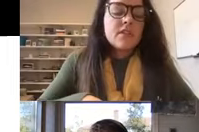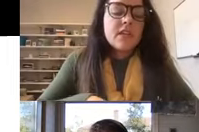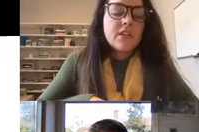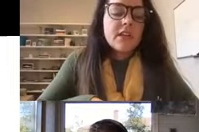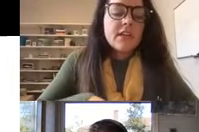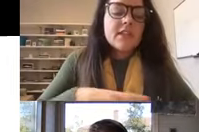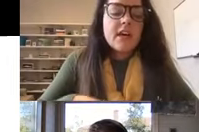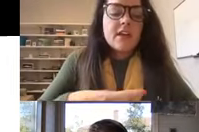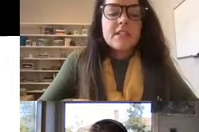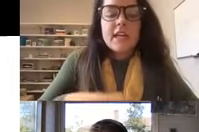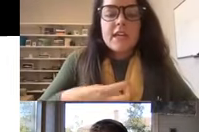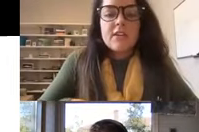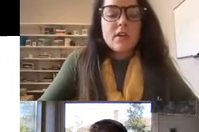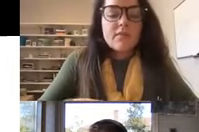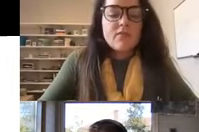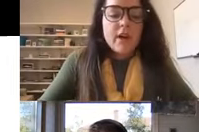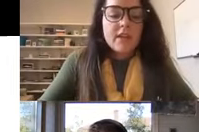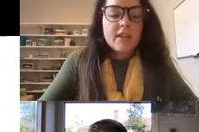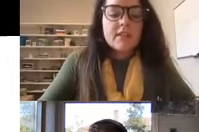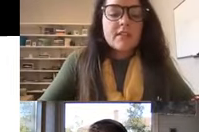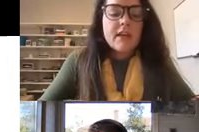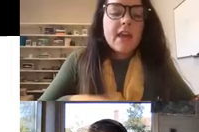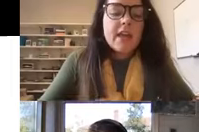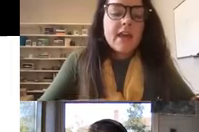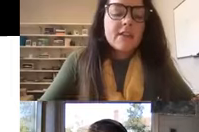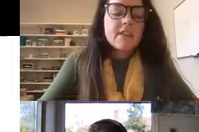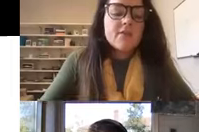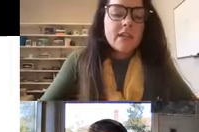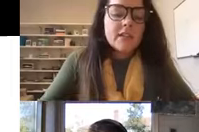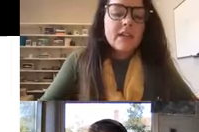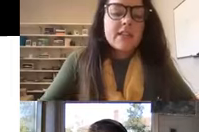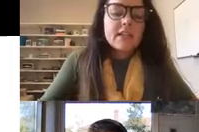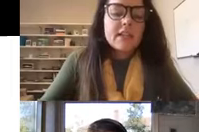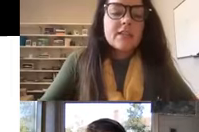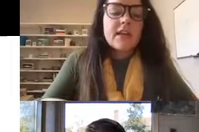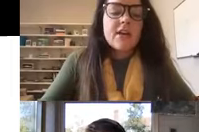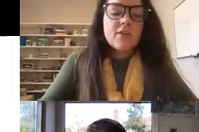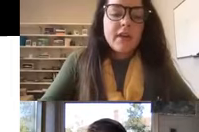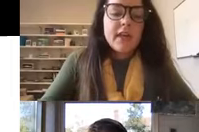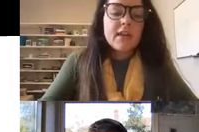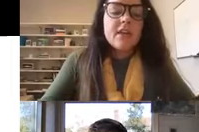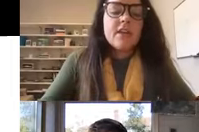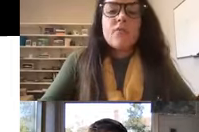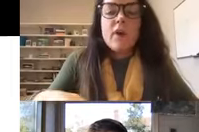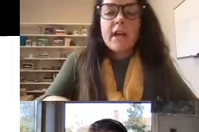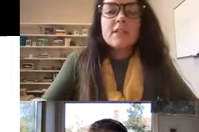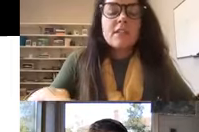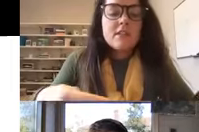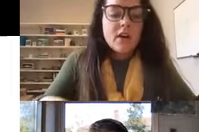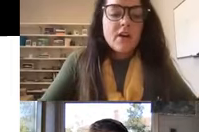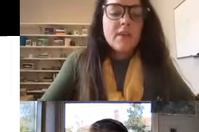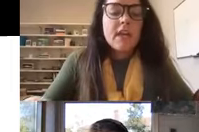So teaching against the unstated norms of whiteness and against the racist ideas that underpin